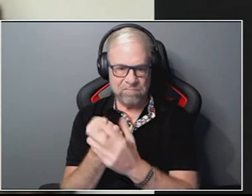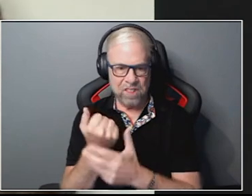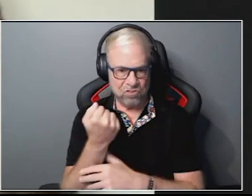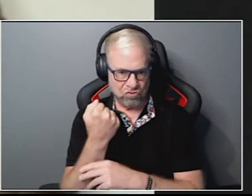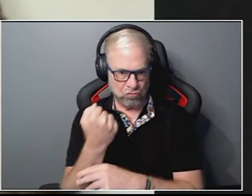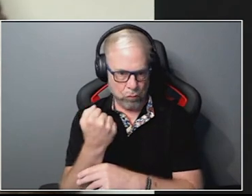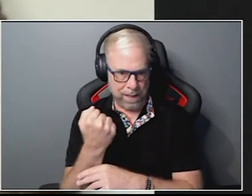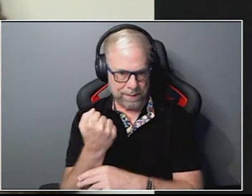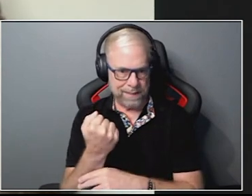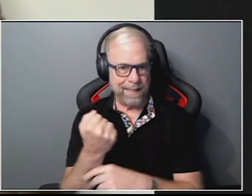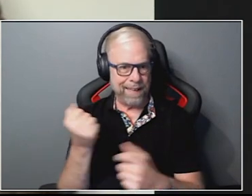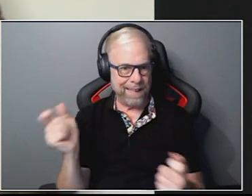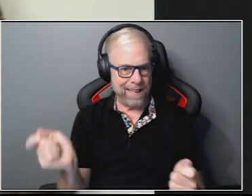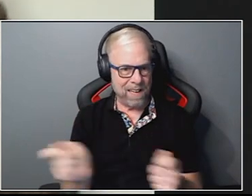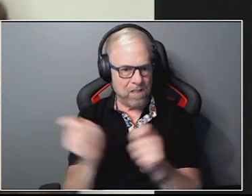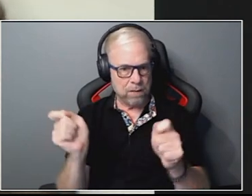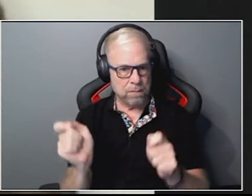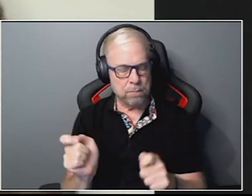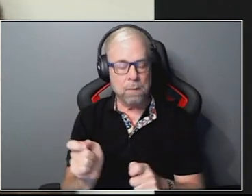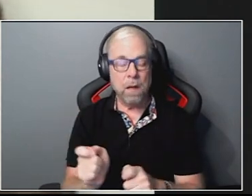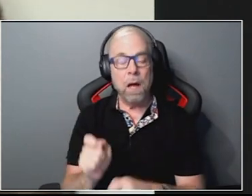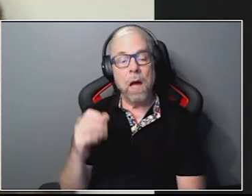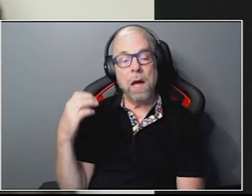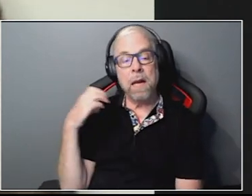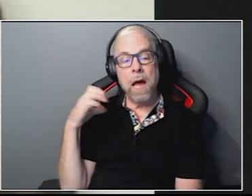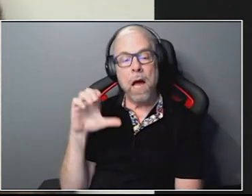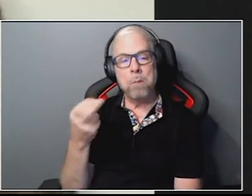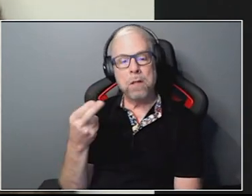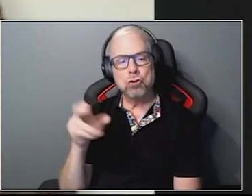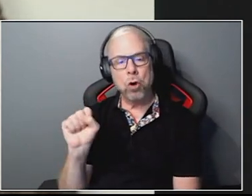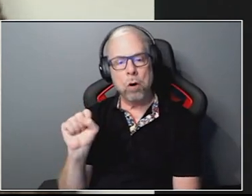yourself, Captain Childs told me to use this.